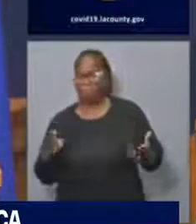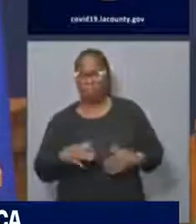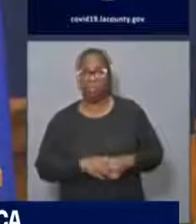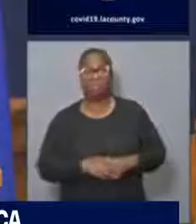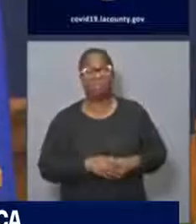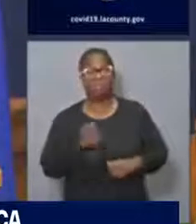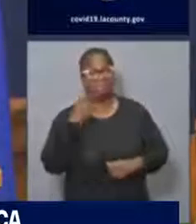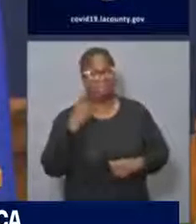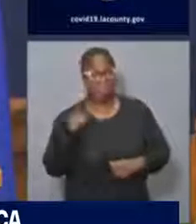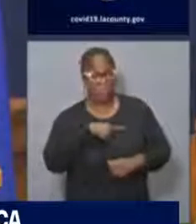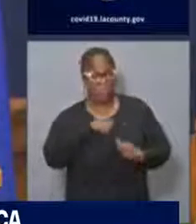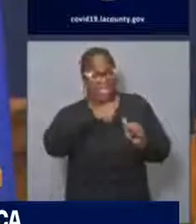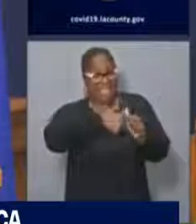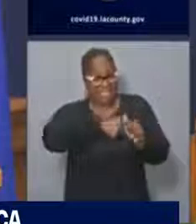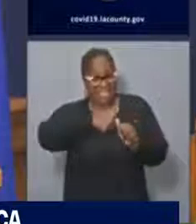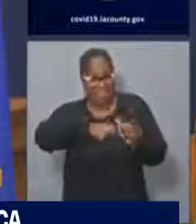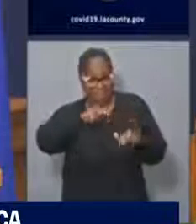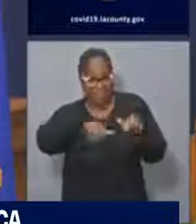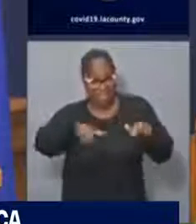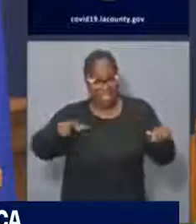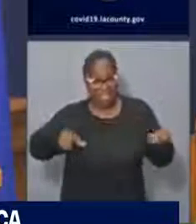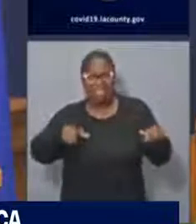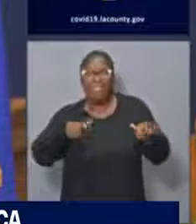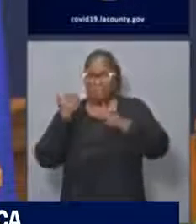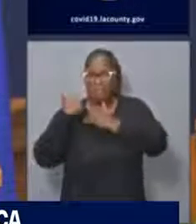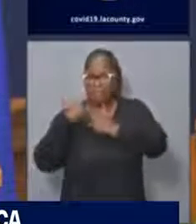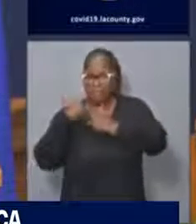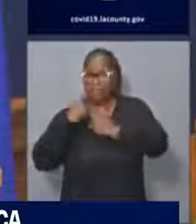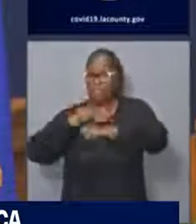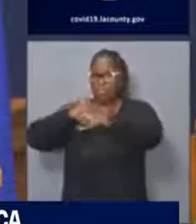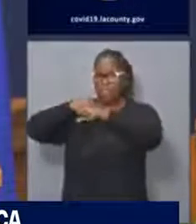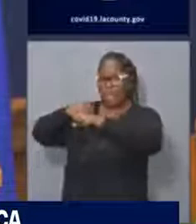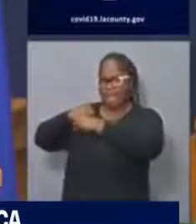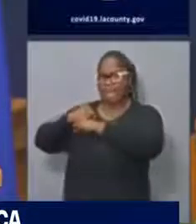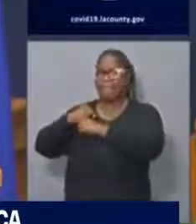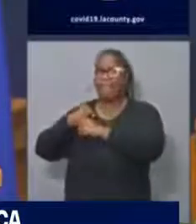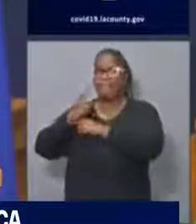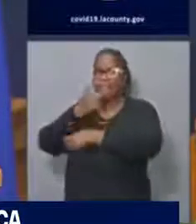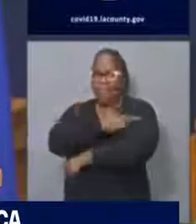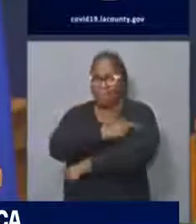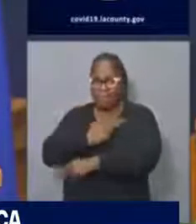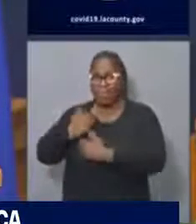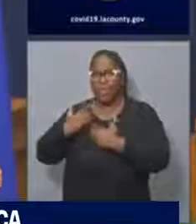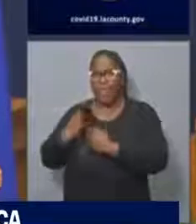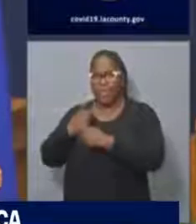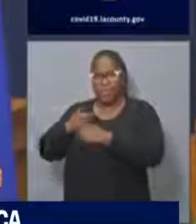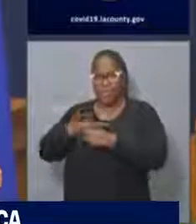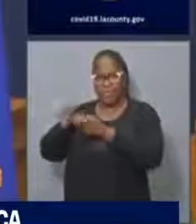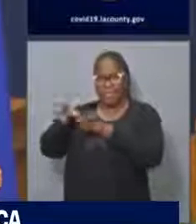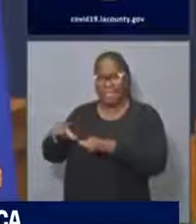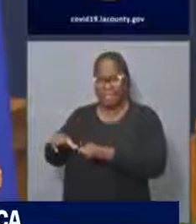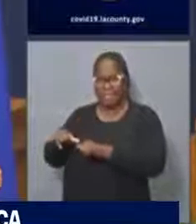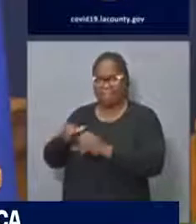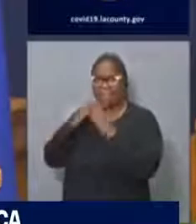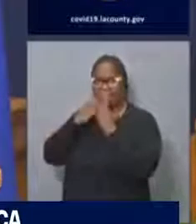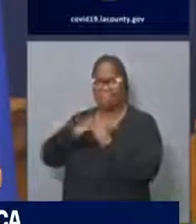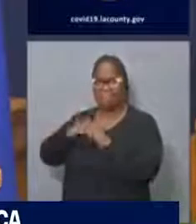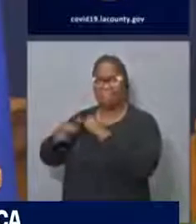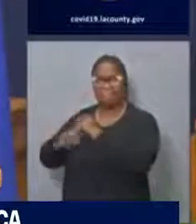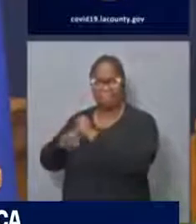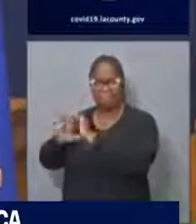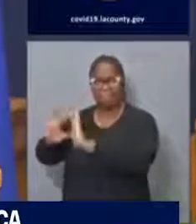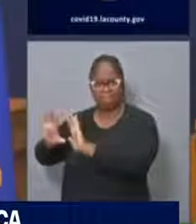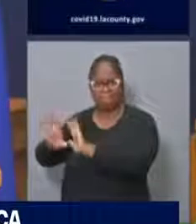in protecting the capacity of our healthcare system so that we're all able to access critical care when we need it. Our